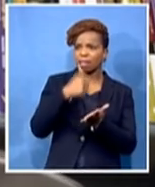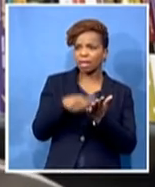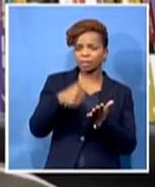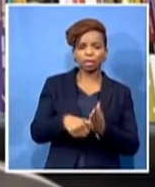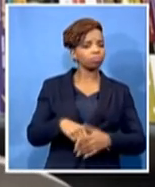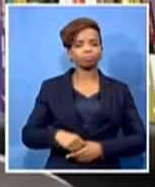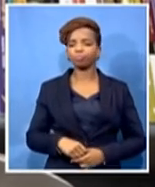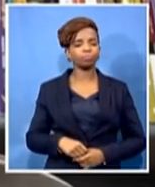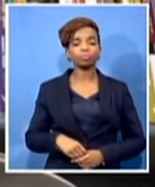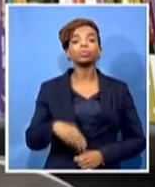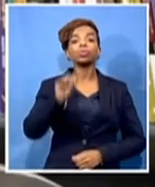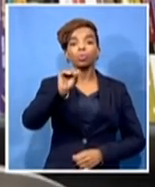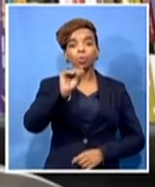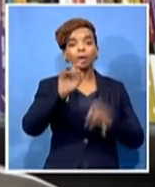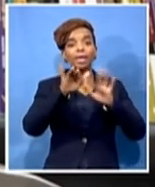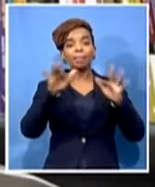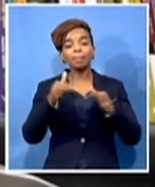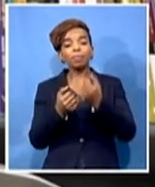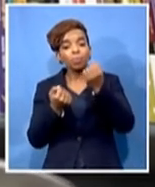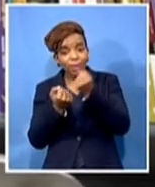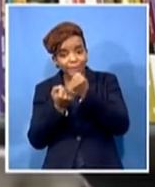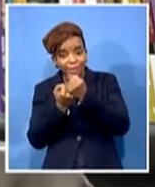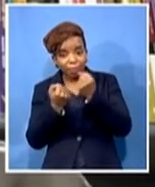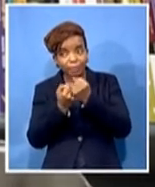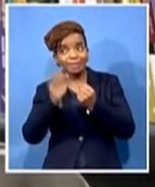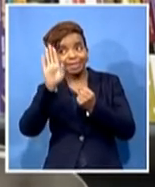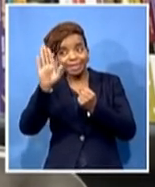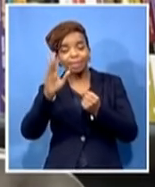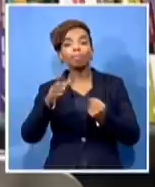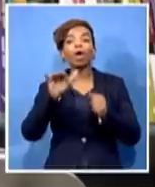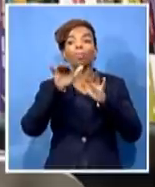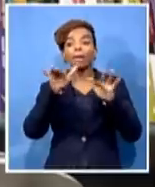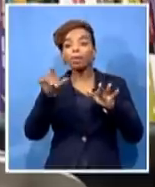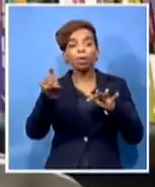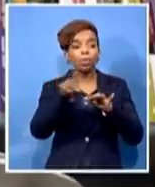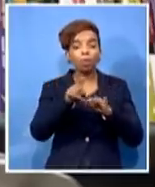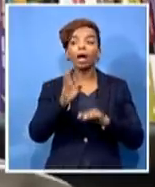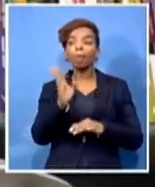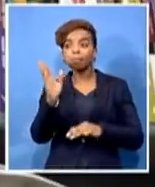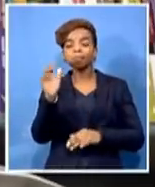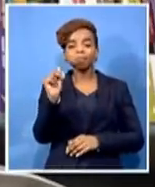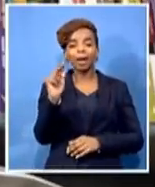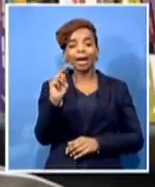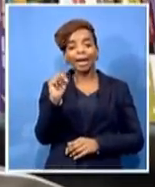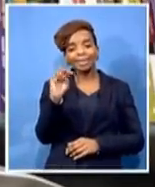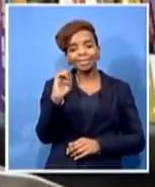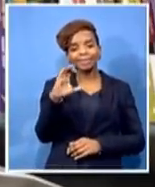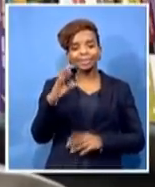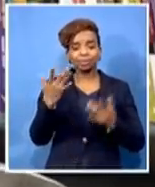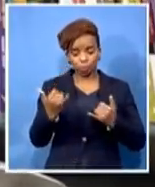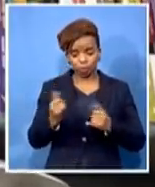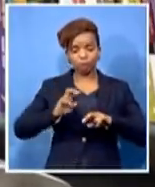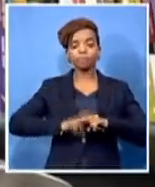NEC today. Because, as I said, Desiree, corruption is a very sensitive discussion within the